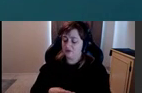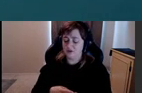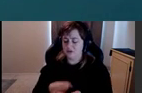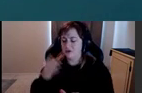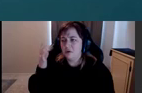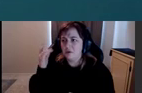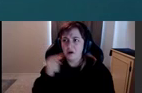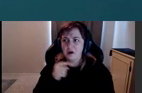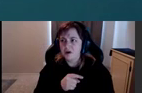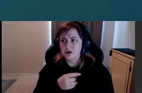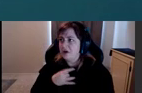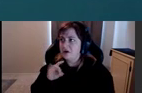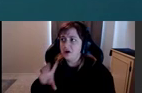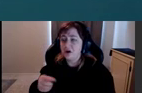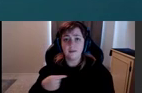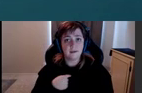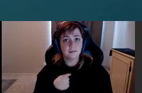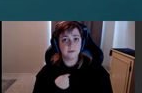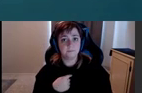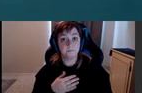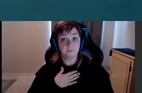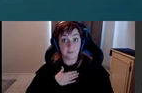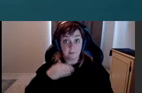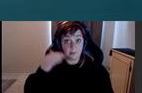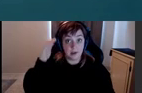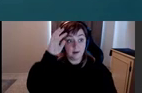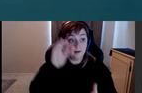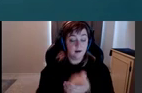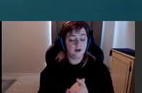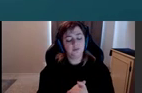up different. So my husband didn't have that. He went to a Catholic school.